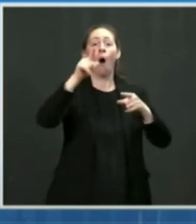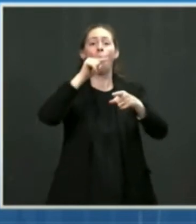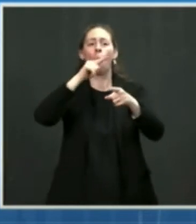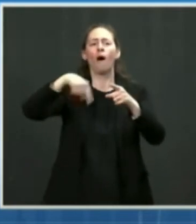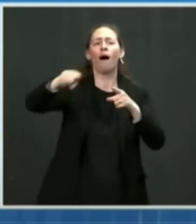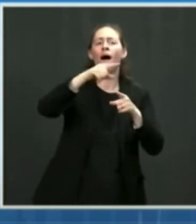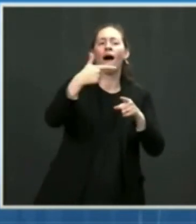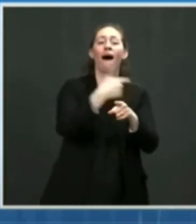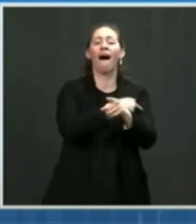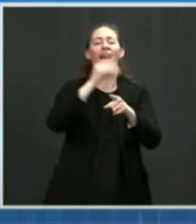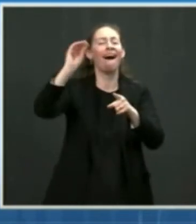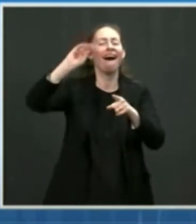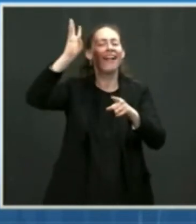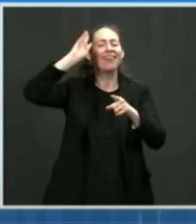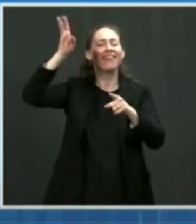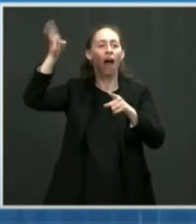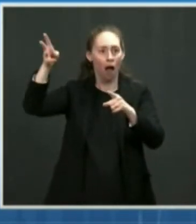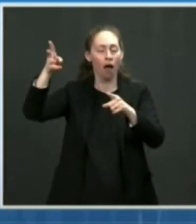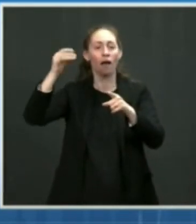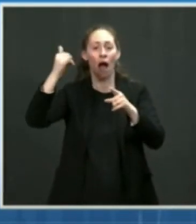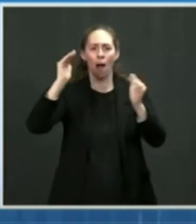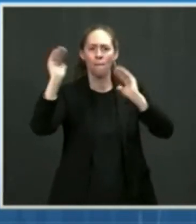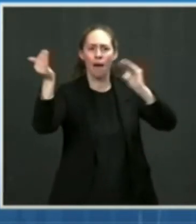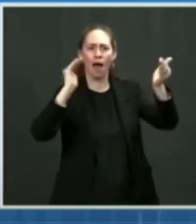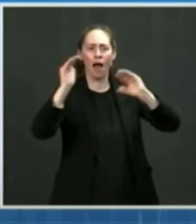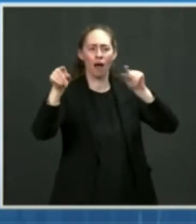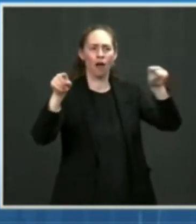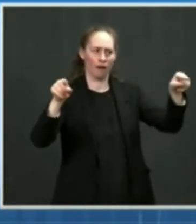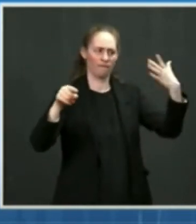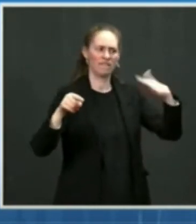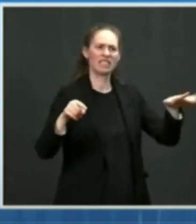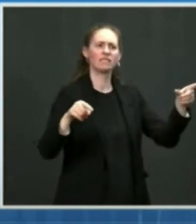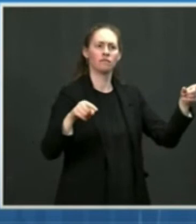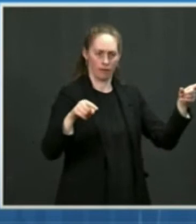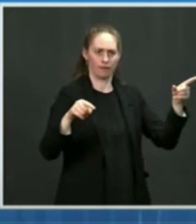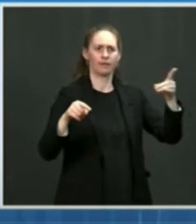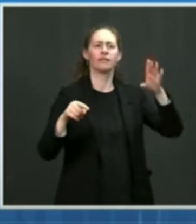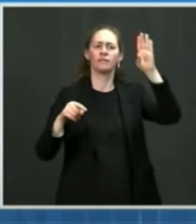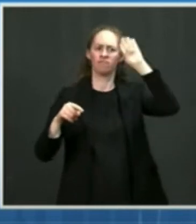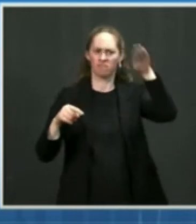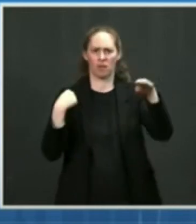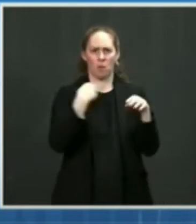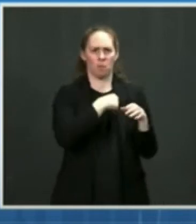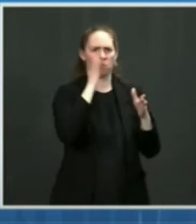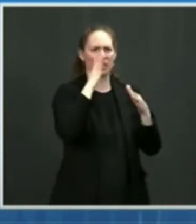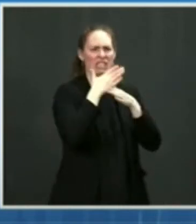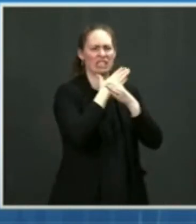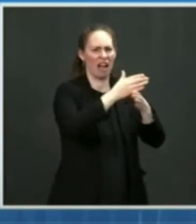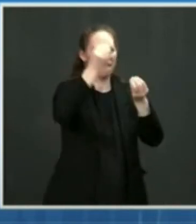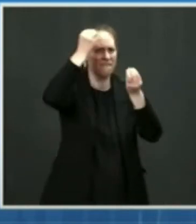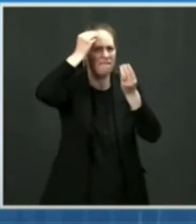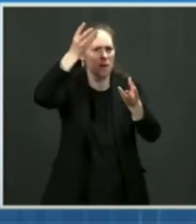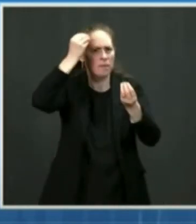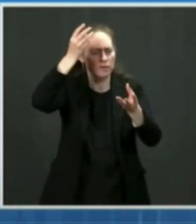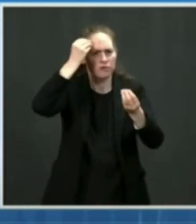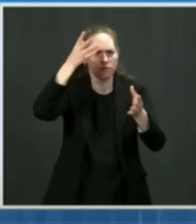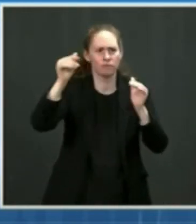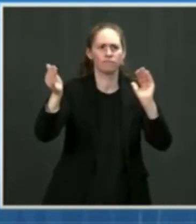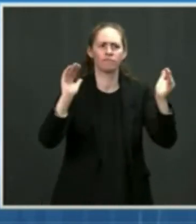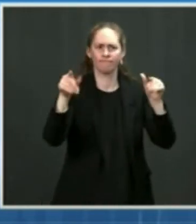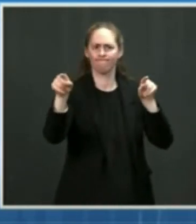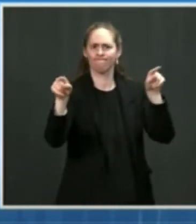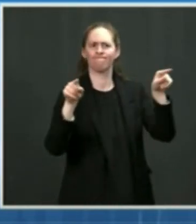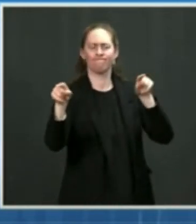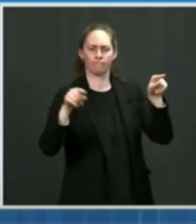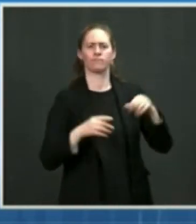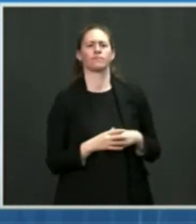is imminent. I know they're going to be putting in for that. We had mentioned on a couple of discussions, Andy,